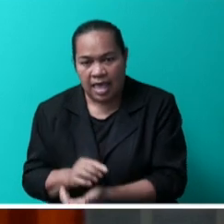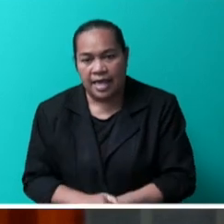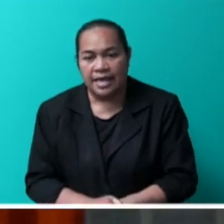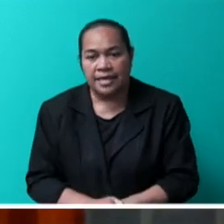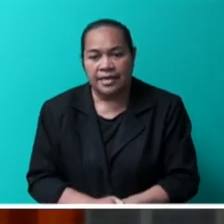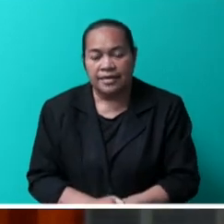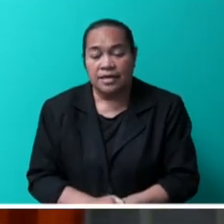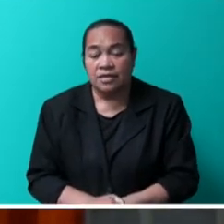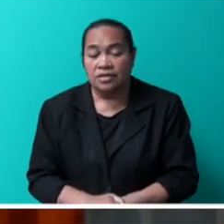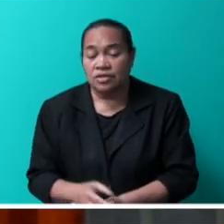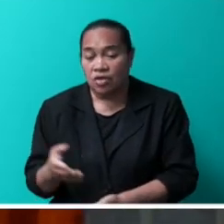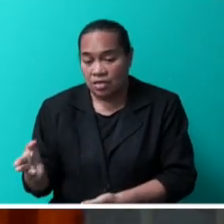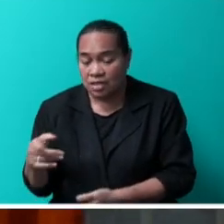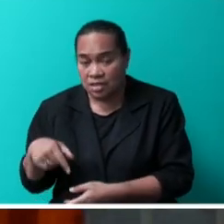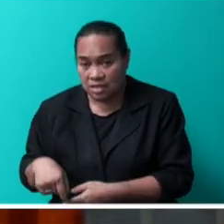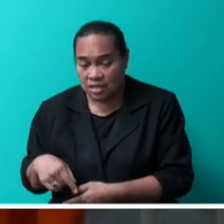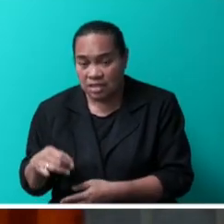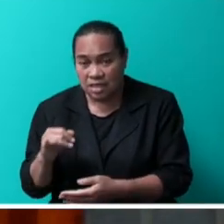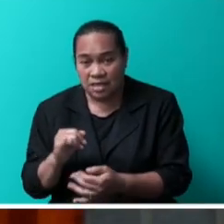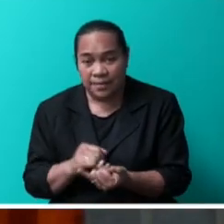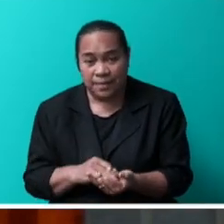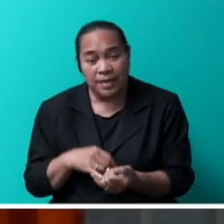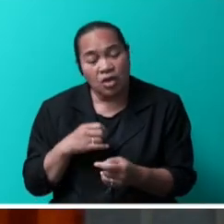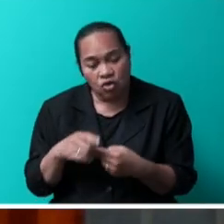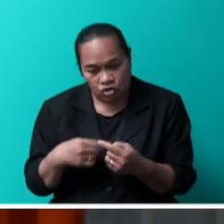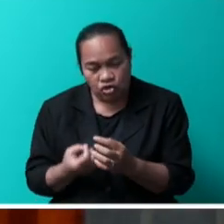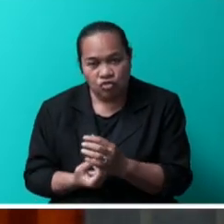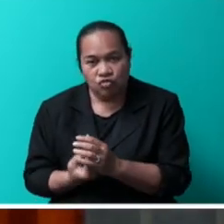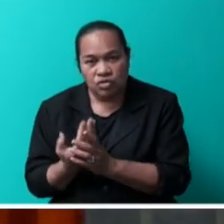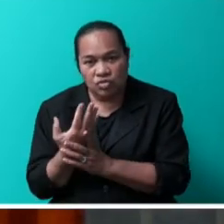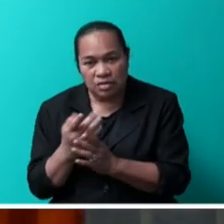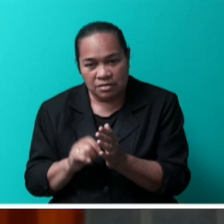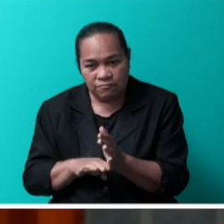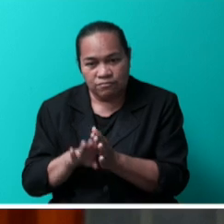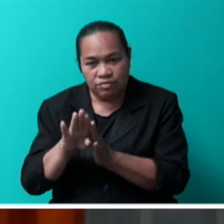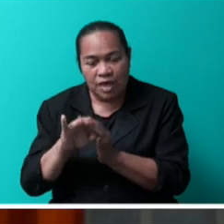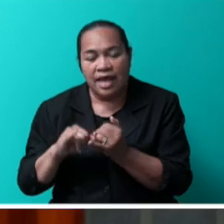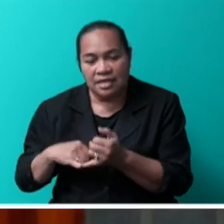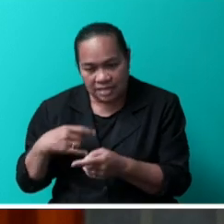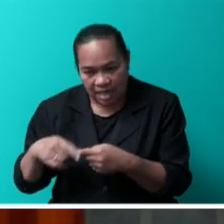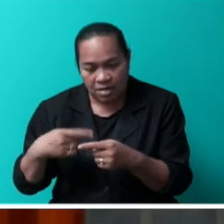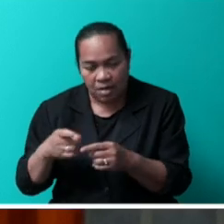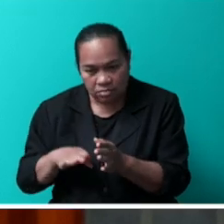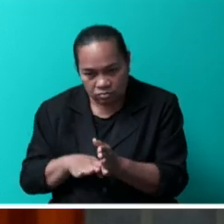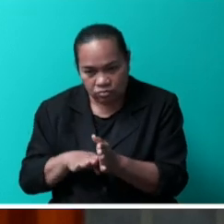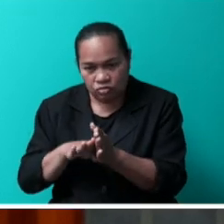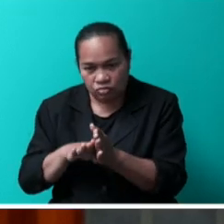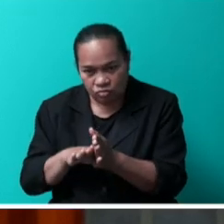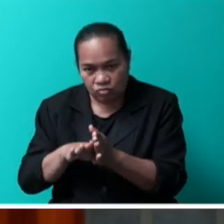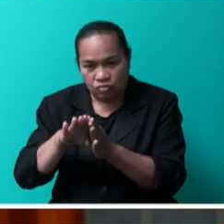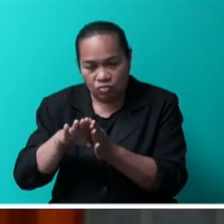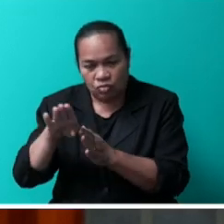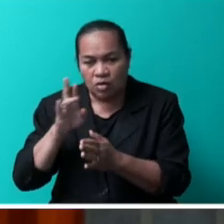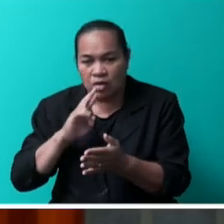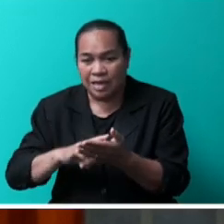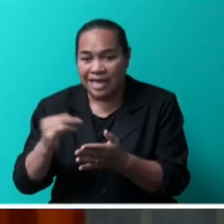from reserve holdings, Mr. Speaker, sir, continue to increase at a sustainable pace, with a record income of around